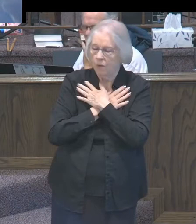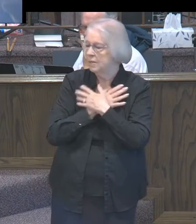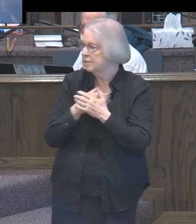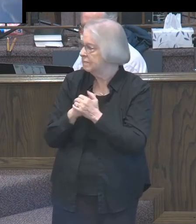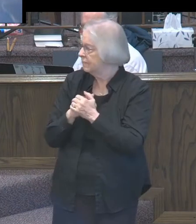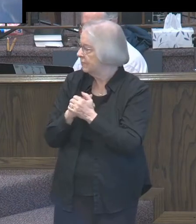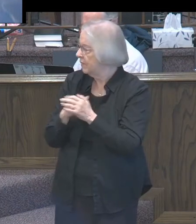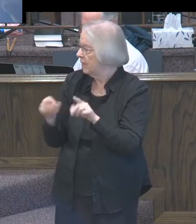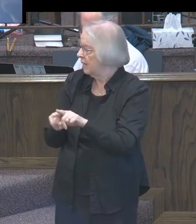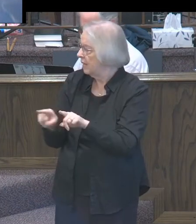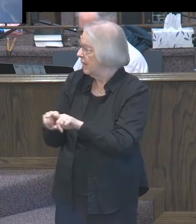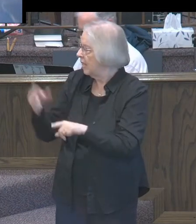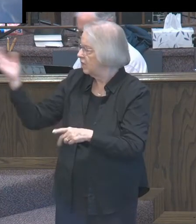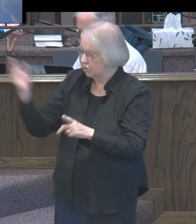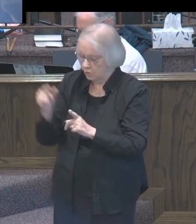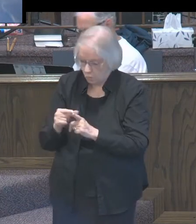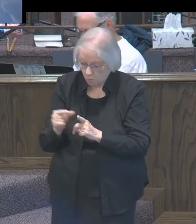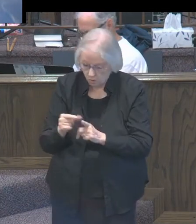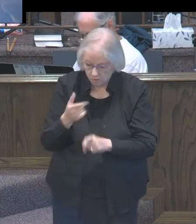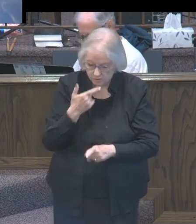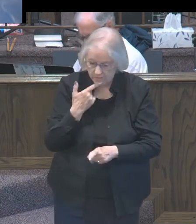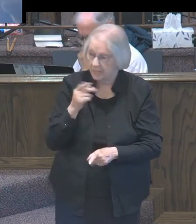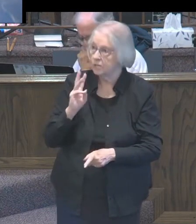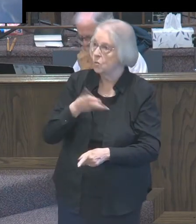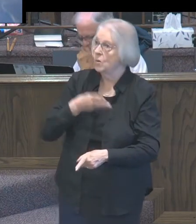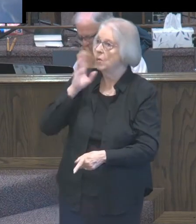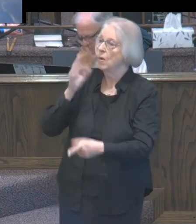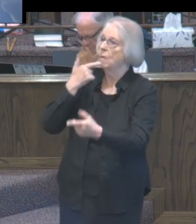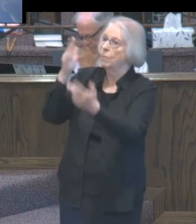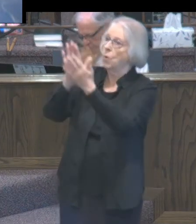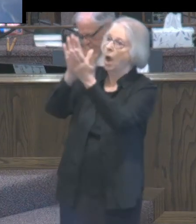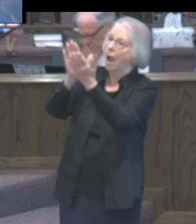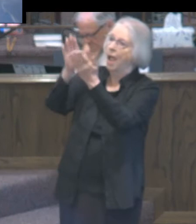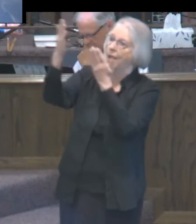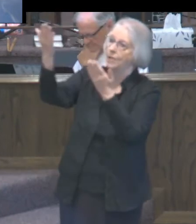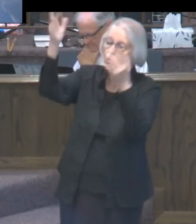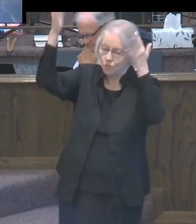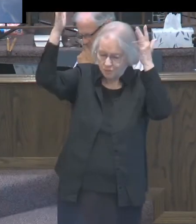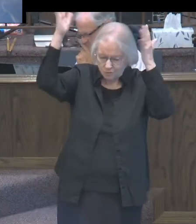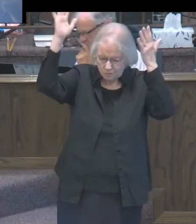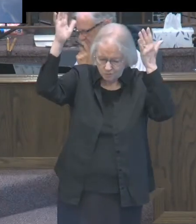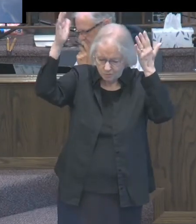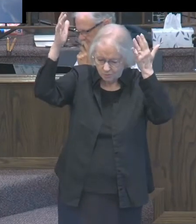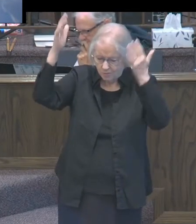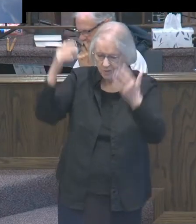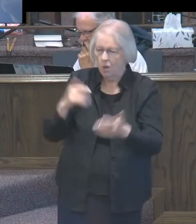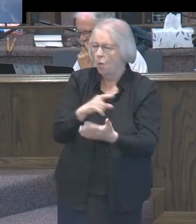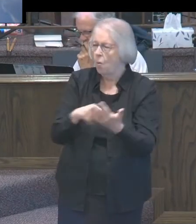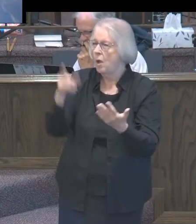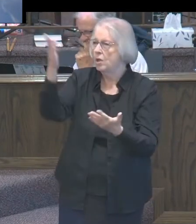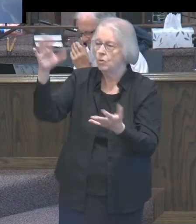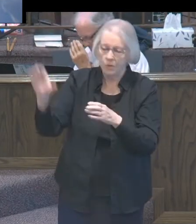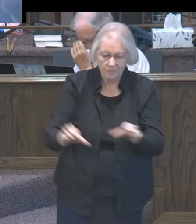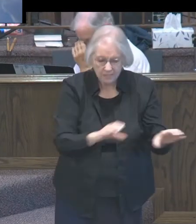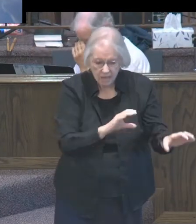And as your word tells us to do, we will give you the praise and the glory for all that your you've already done. We just haven't